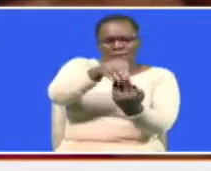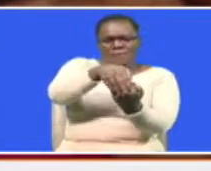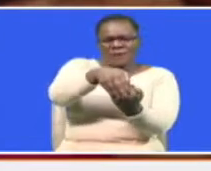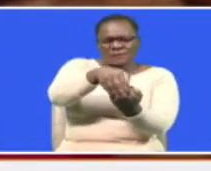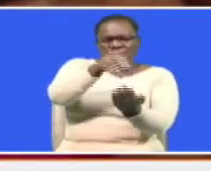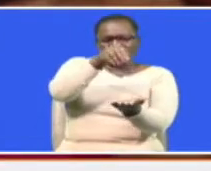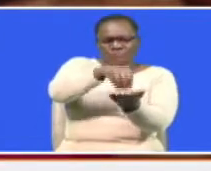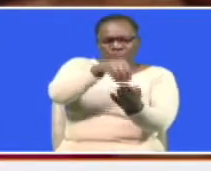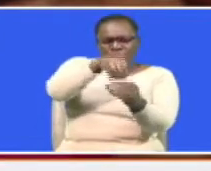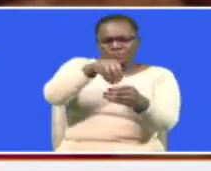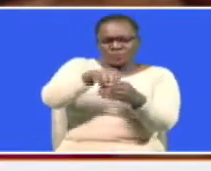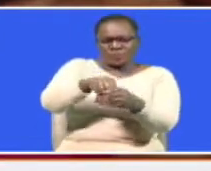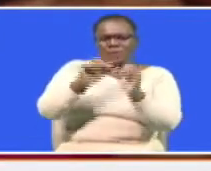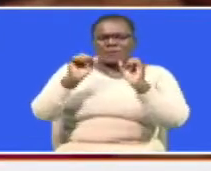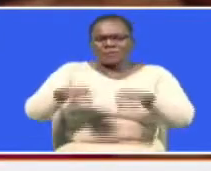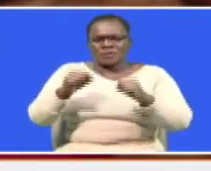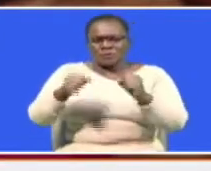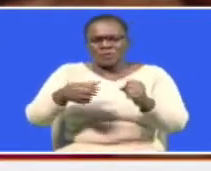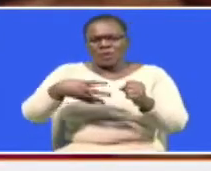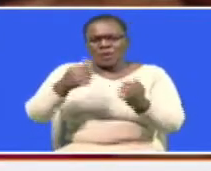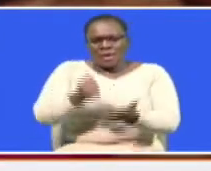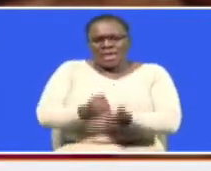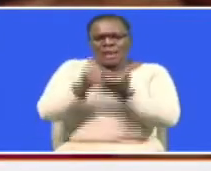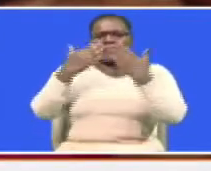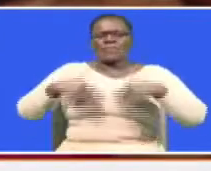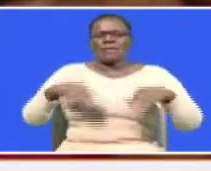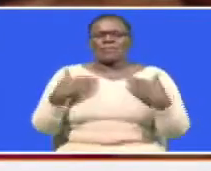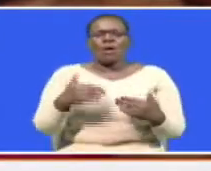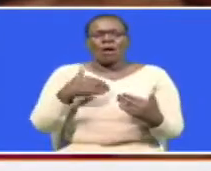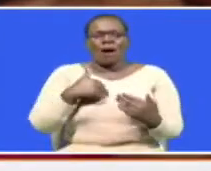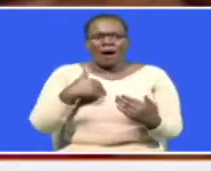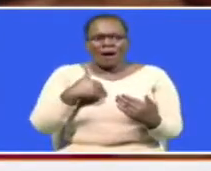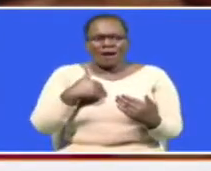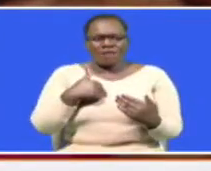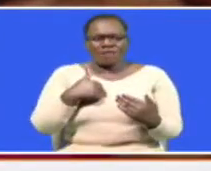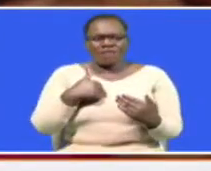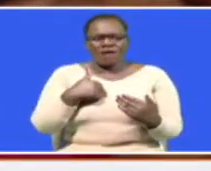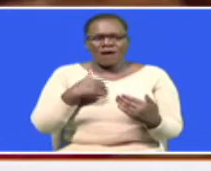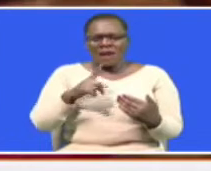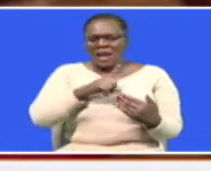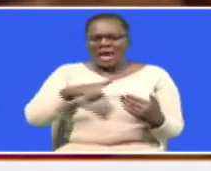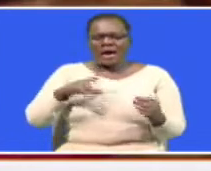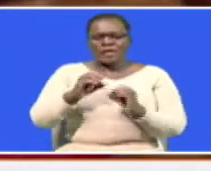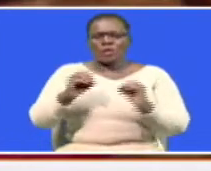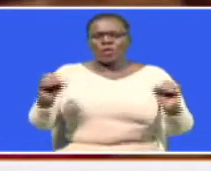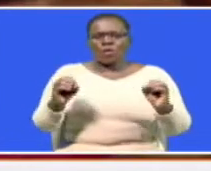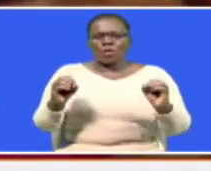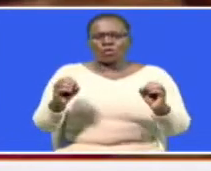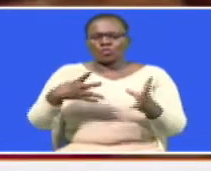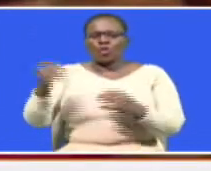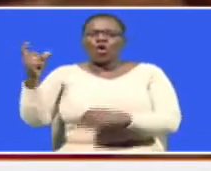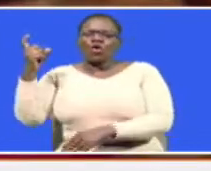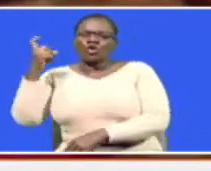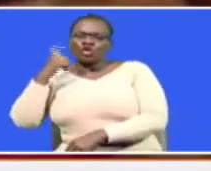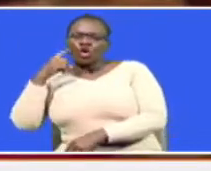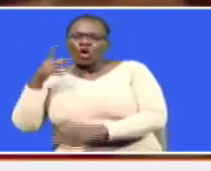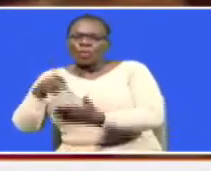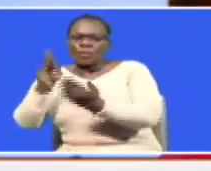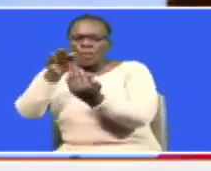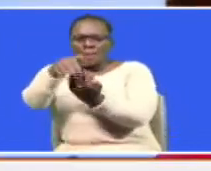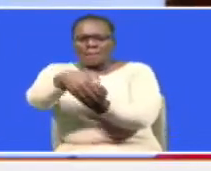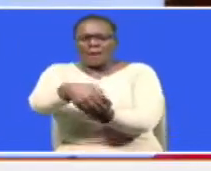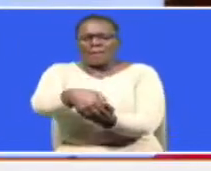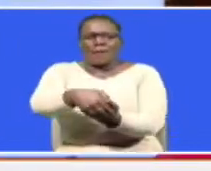pads so that they can then go and help people who do not have the privilege of being able to walk to the shop and buy a